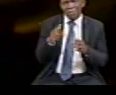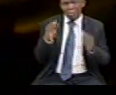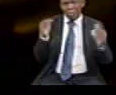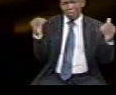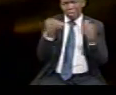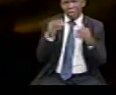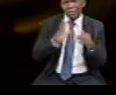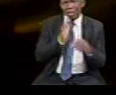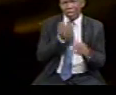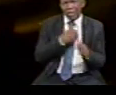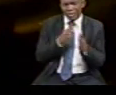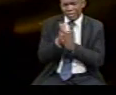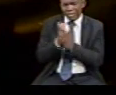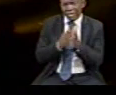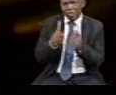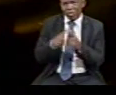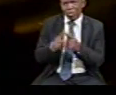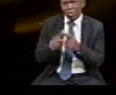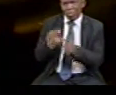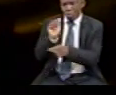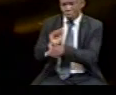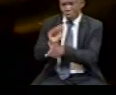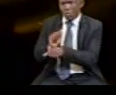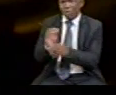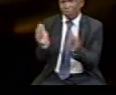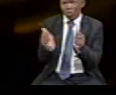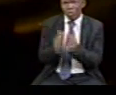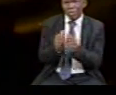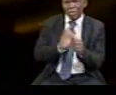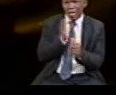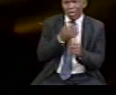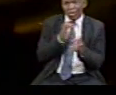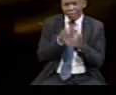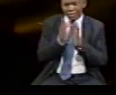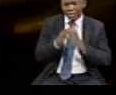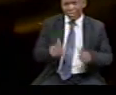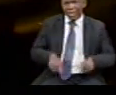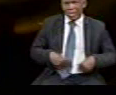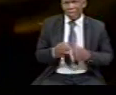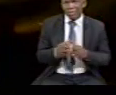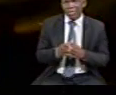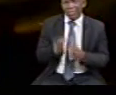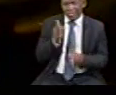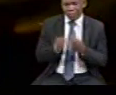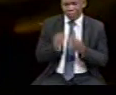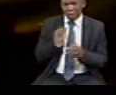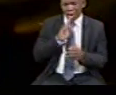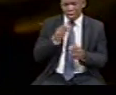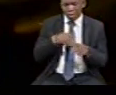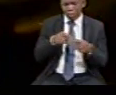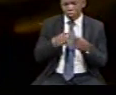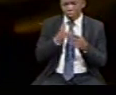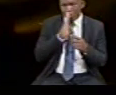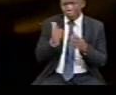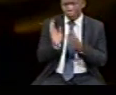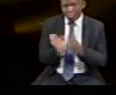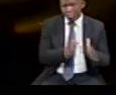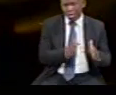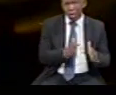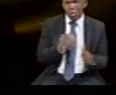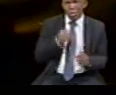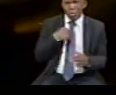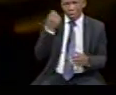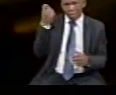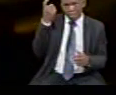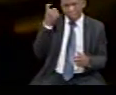to make a living is beginning to take prayer away from the church, from many believers. But if we are going to be prepared, if we are going to prepare for the